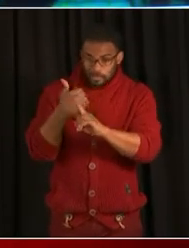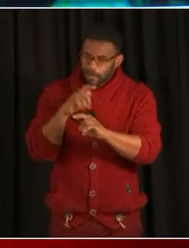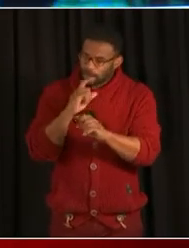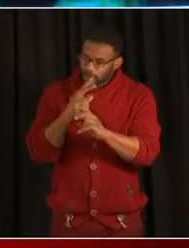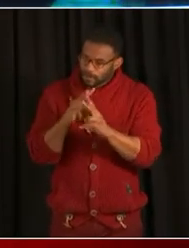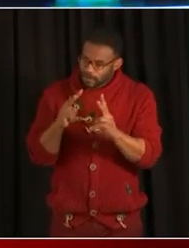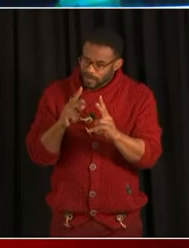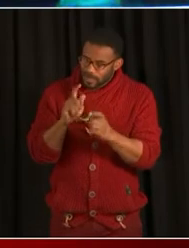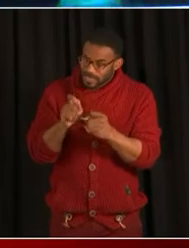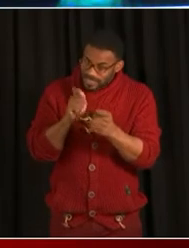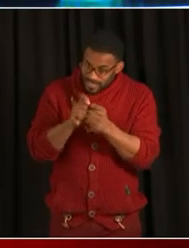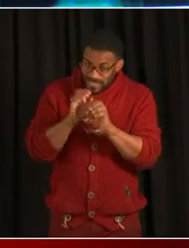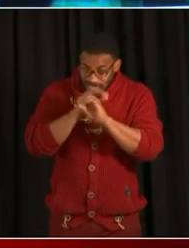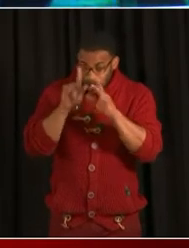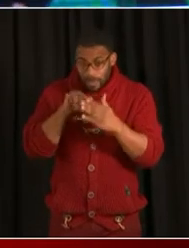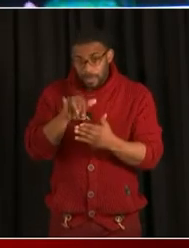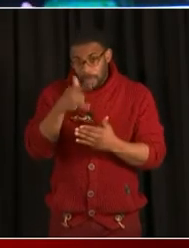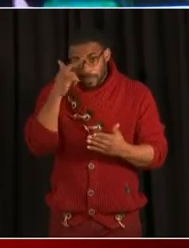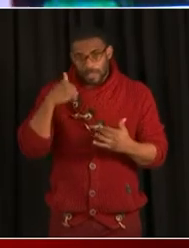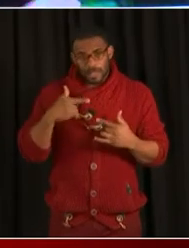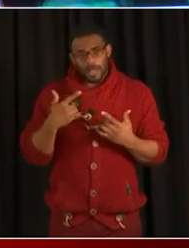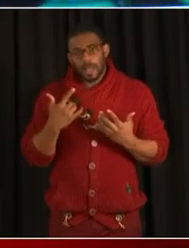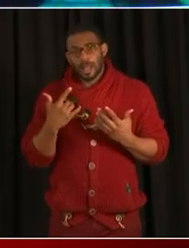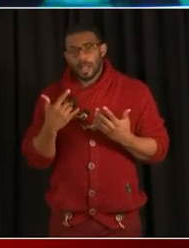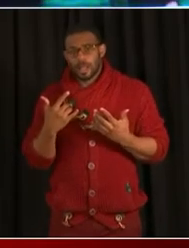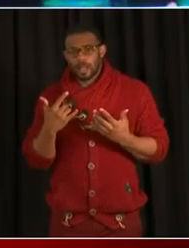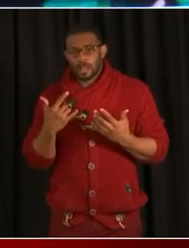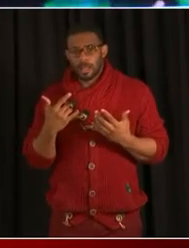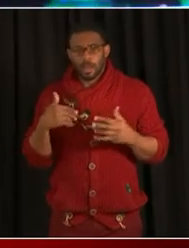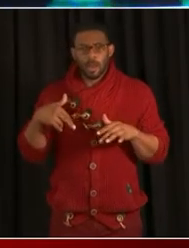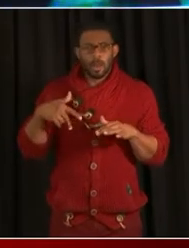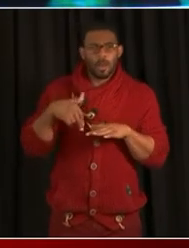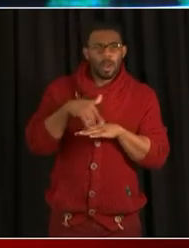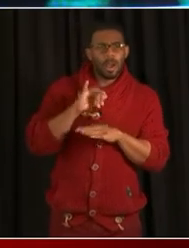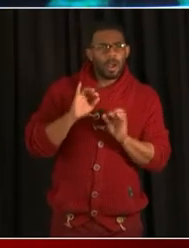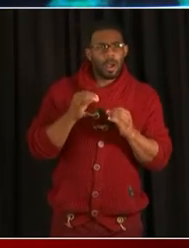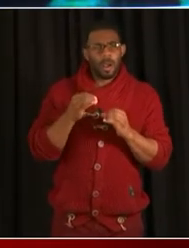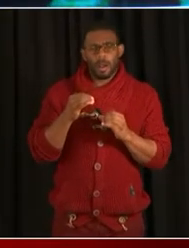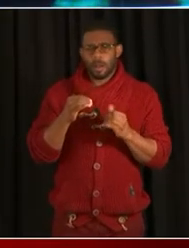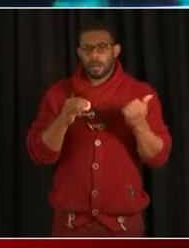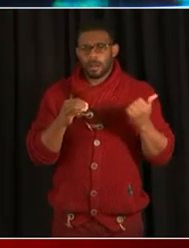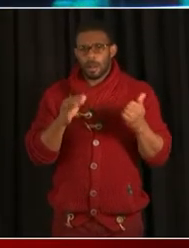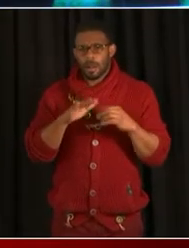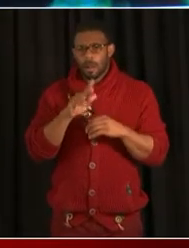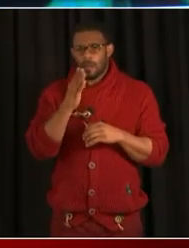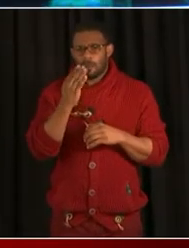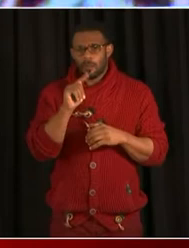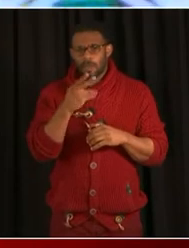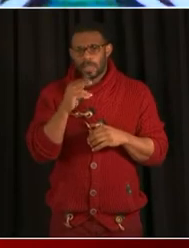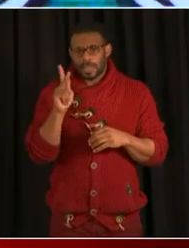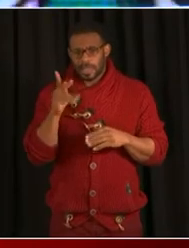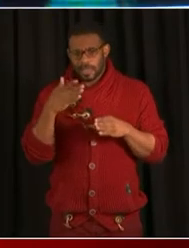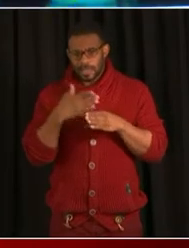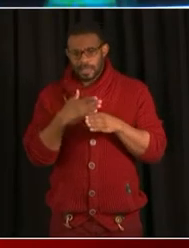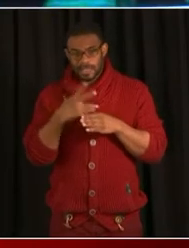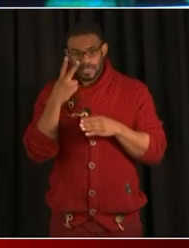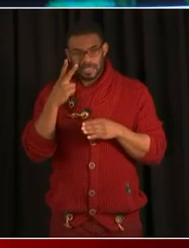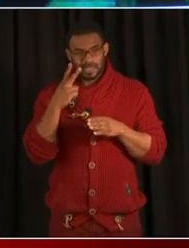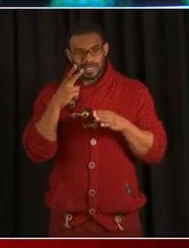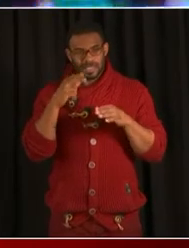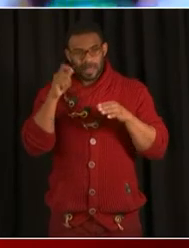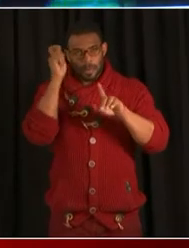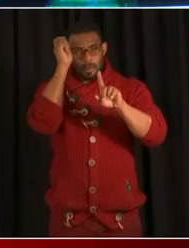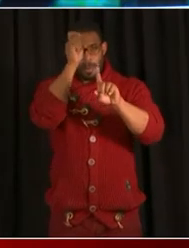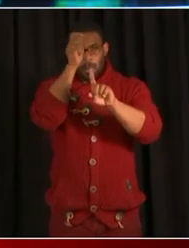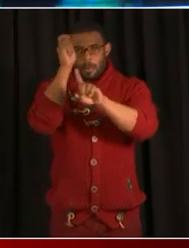and we have to be very explicit about that, because as I walk to our offices occasionally at 14th and K, seeing the boarded